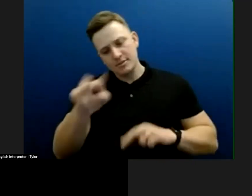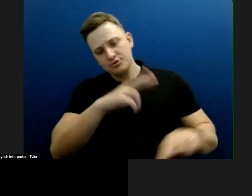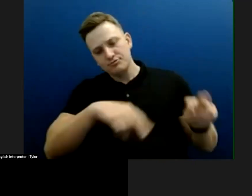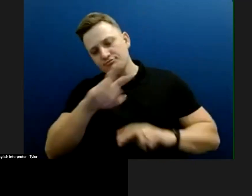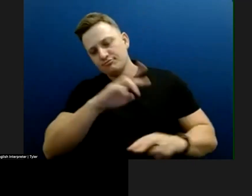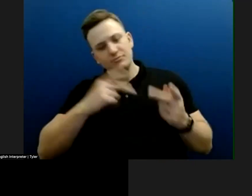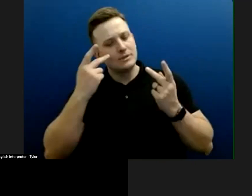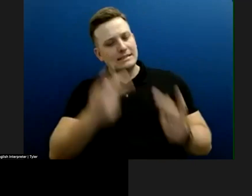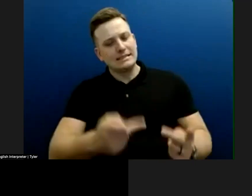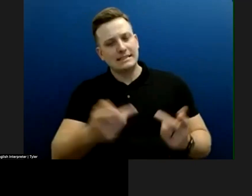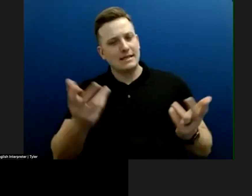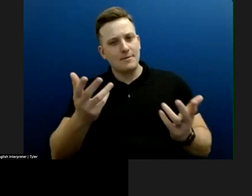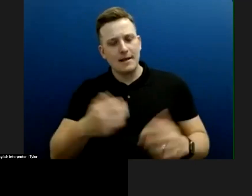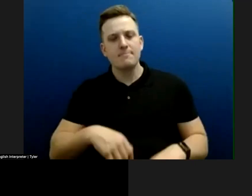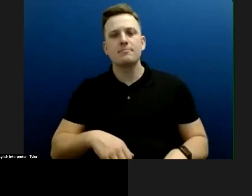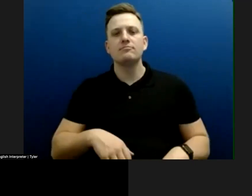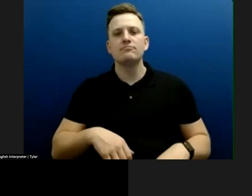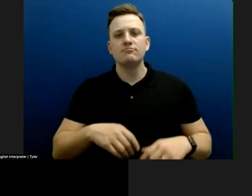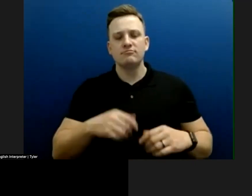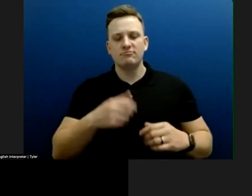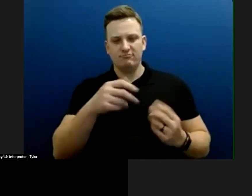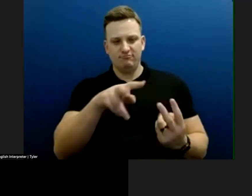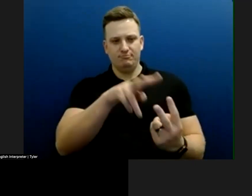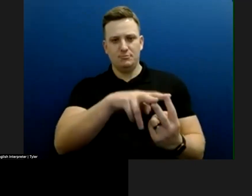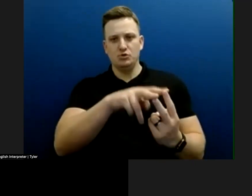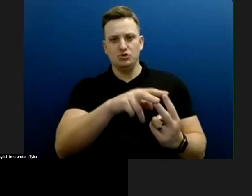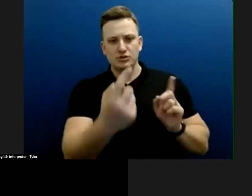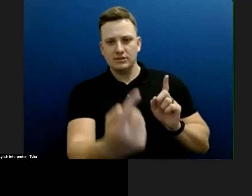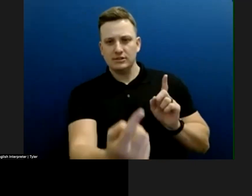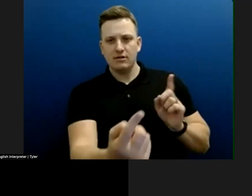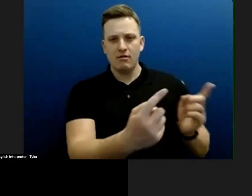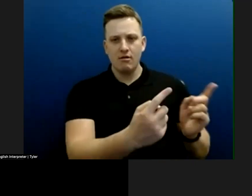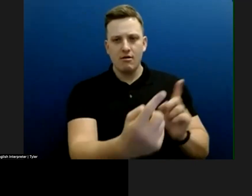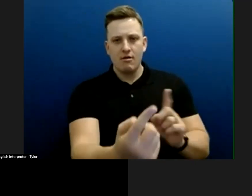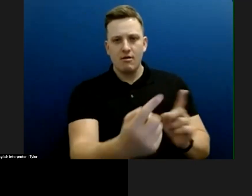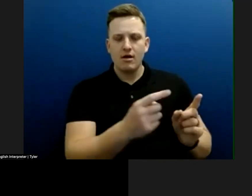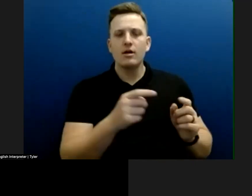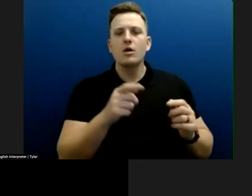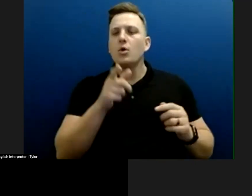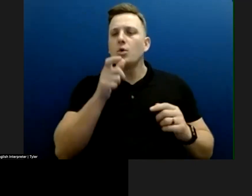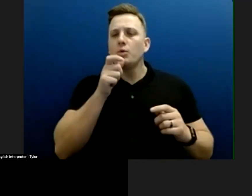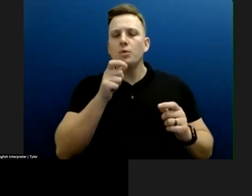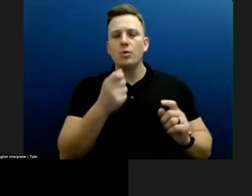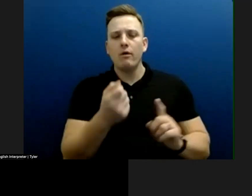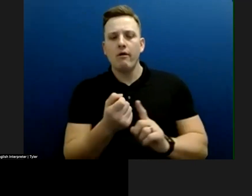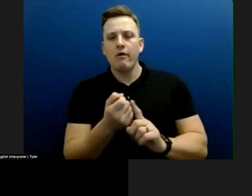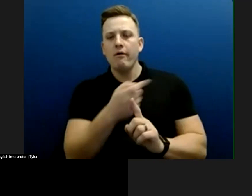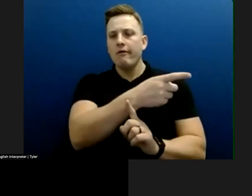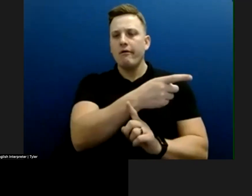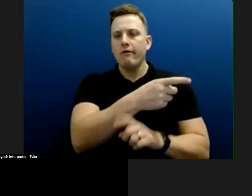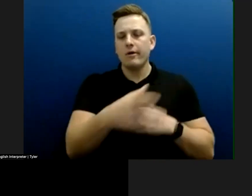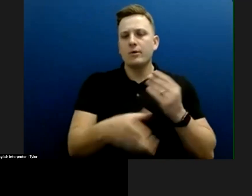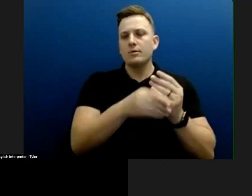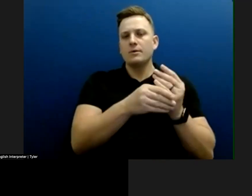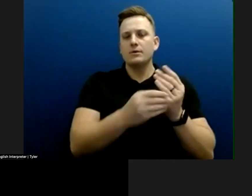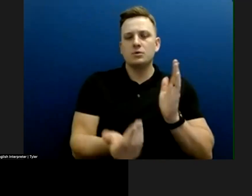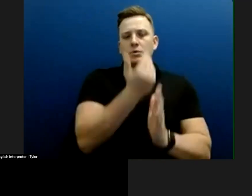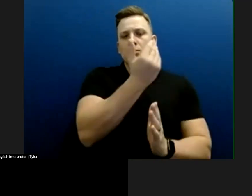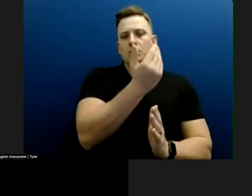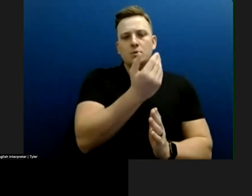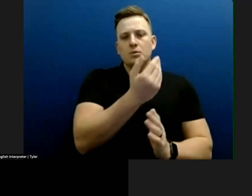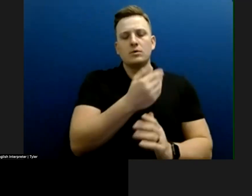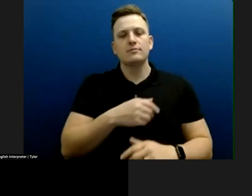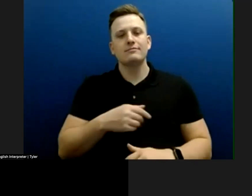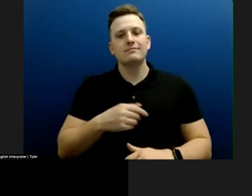how do each of the partners introduce variations? Who does that? Who is Ella Fitzgerald